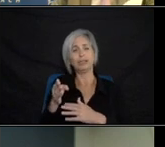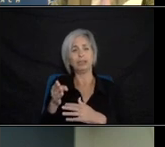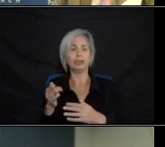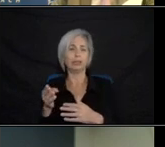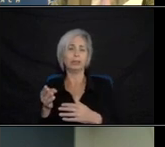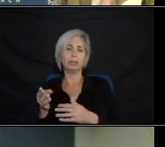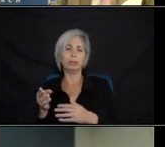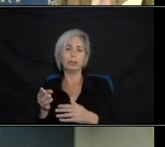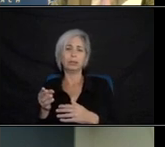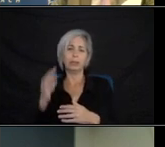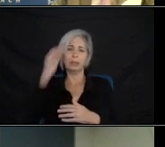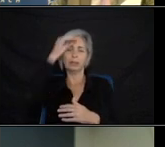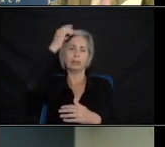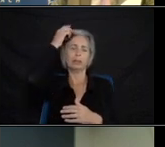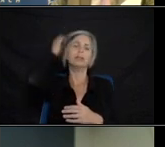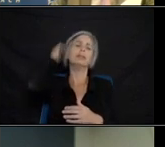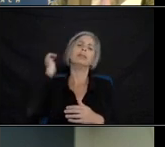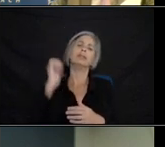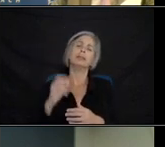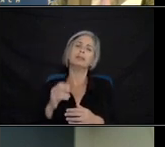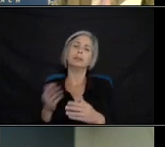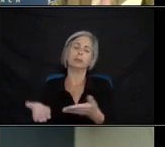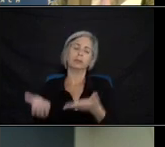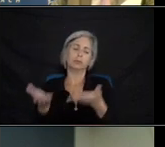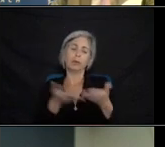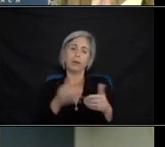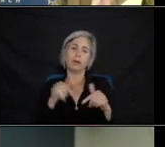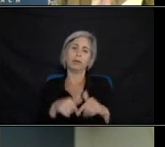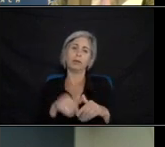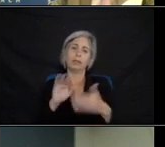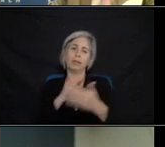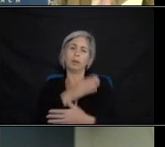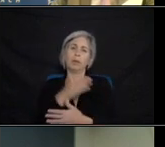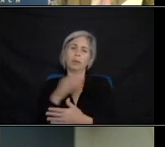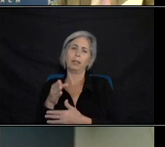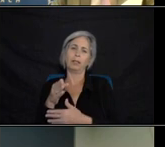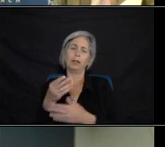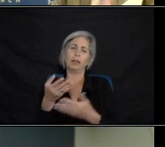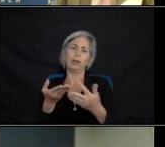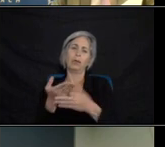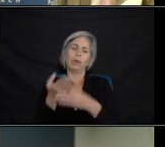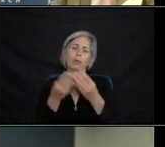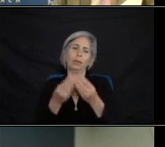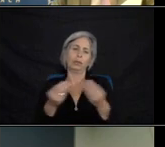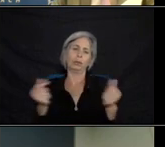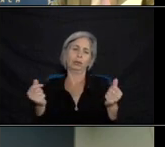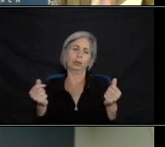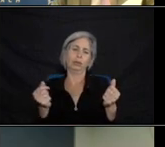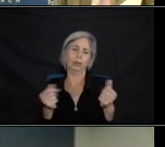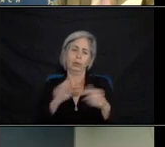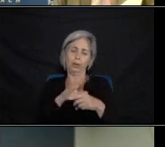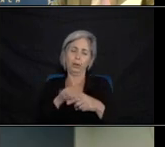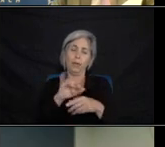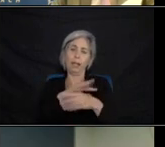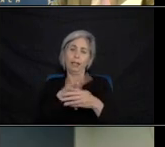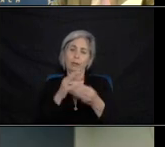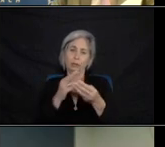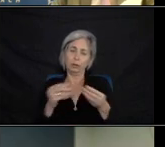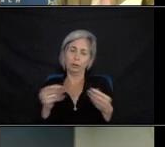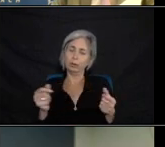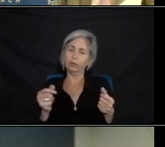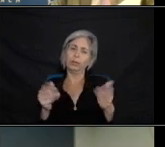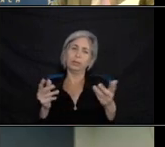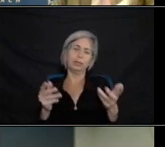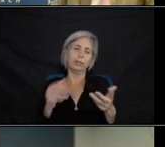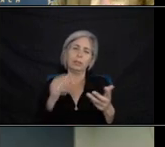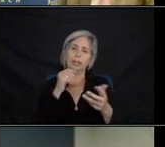or this land was conveyed to the city of Boynton Beach through a resolution. Within that resolution, it states that it was to be used